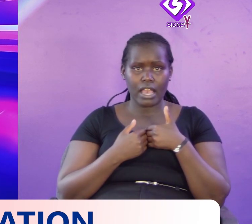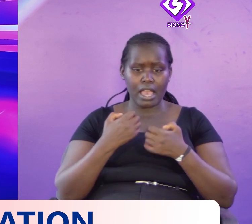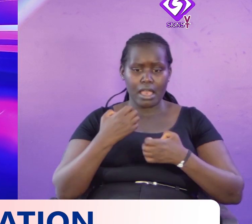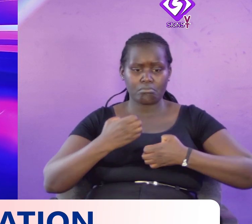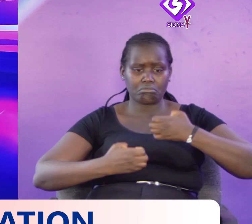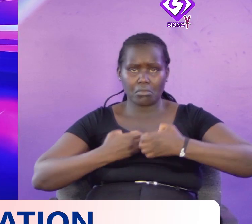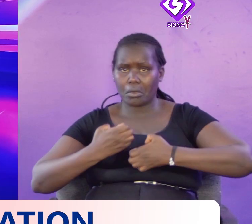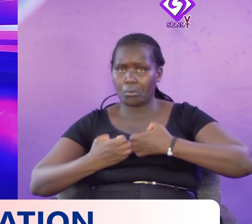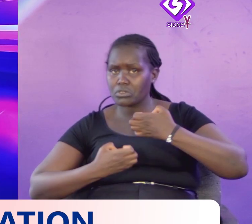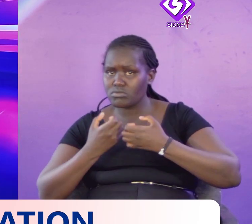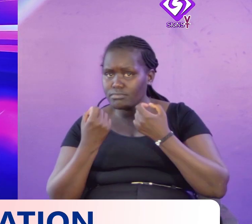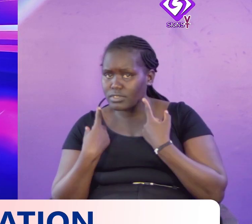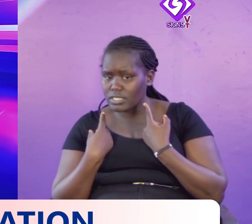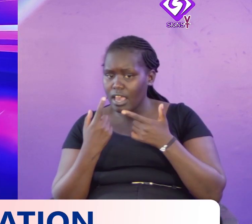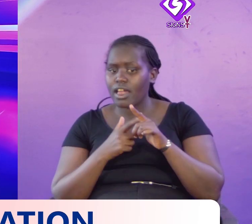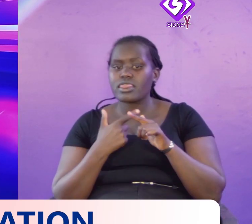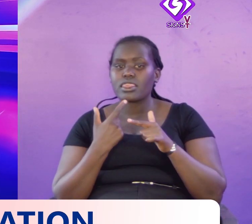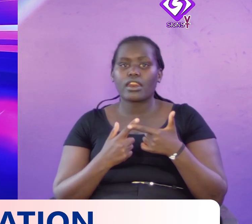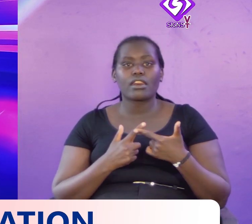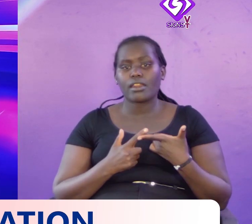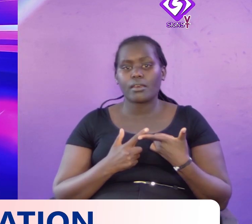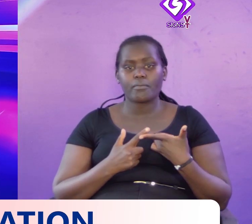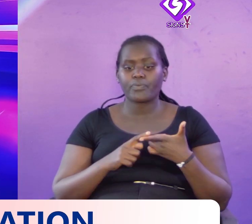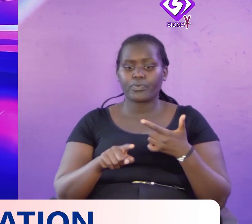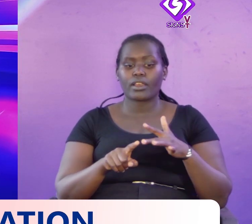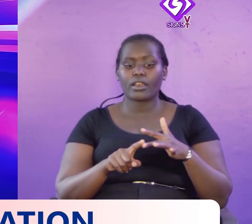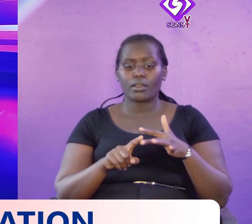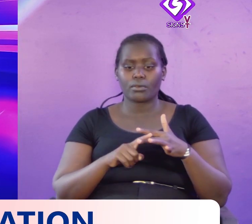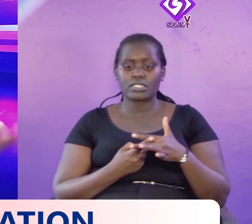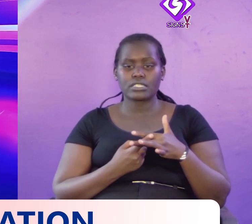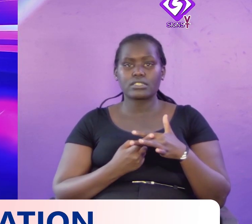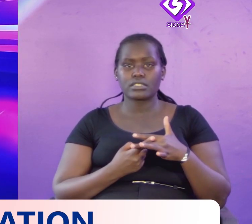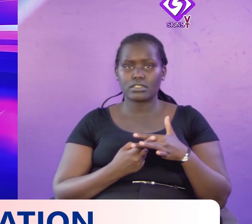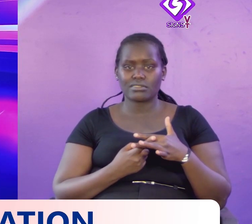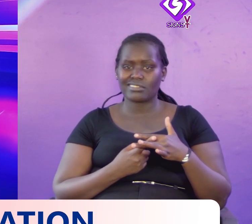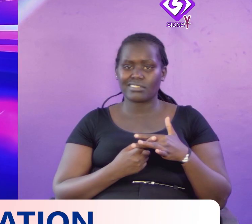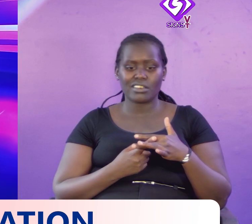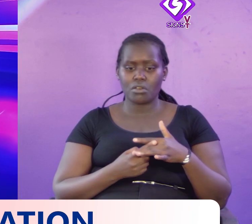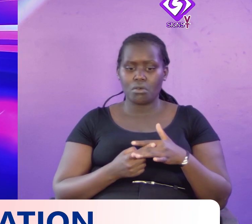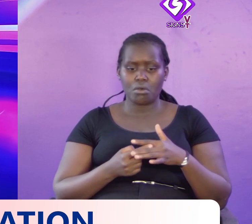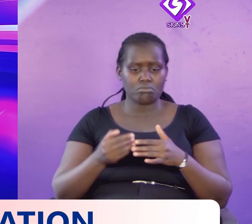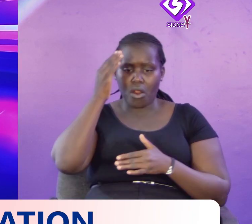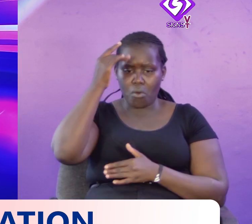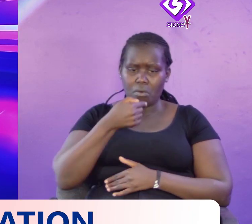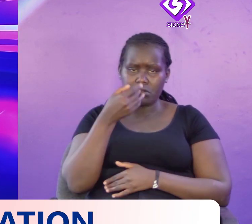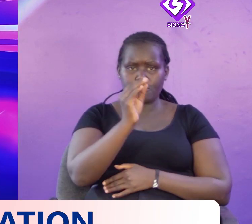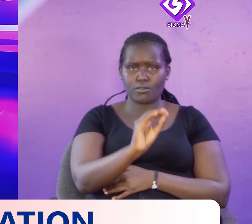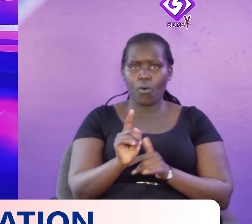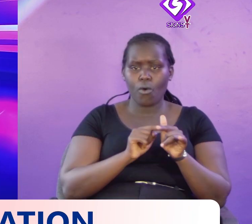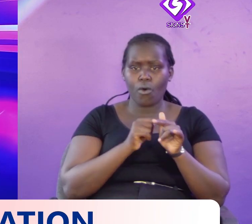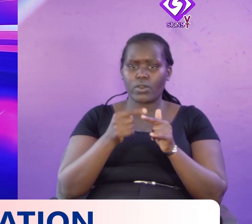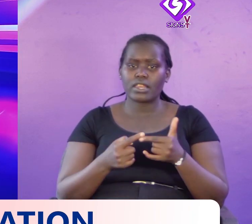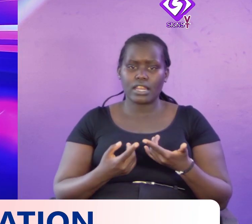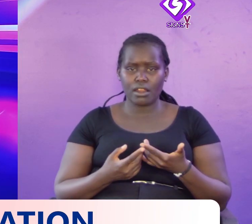Emotions, you get? Yes. And then we start, tunakosa kujijua. Then we wallow